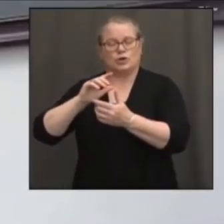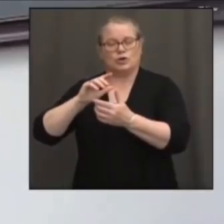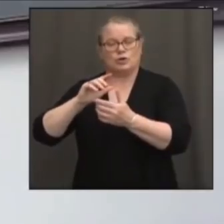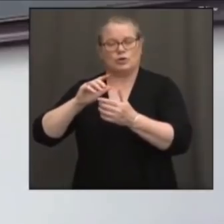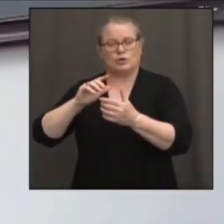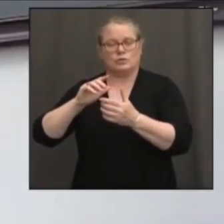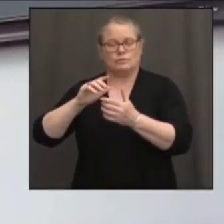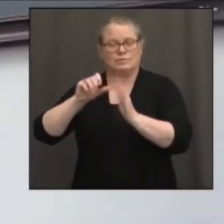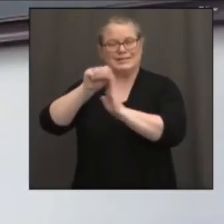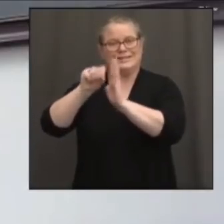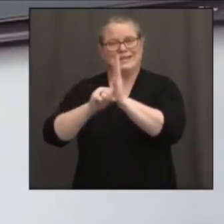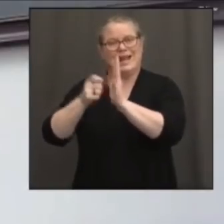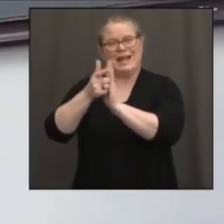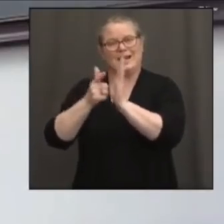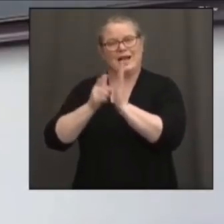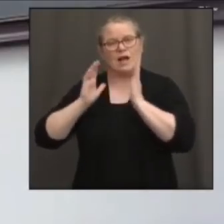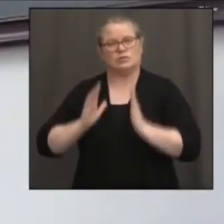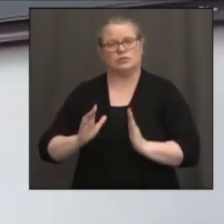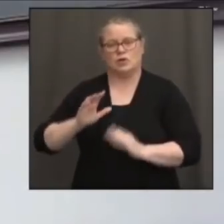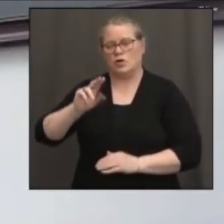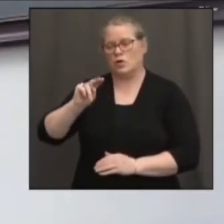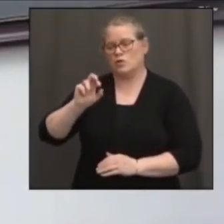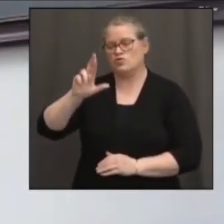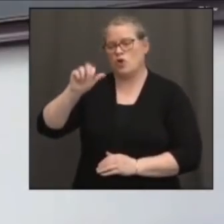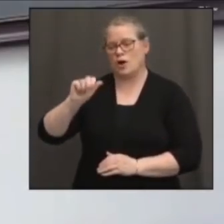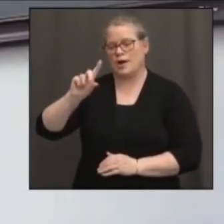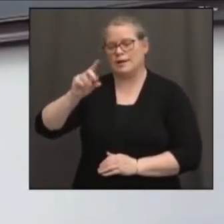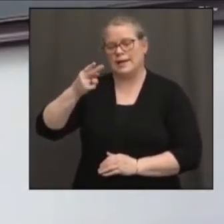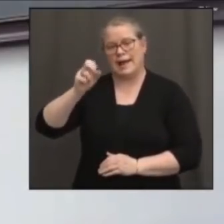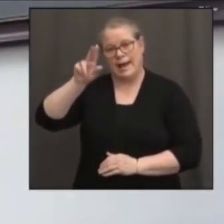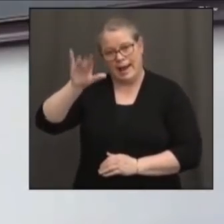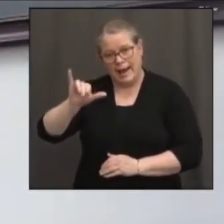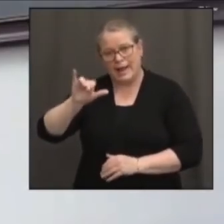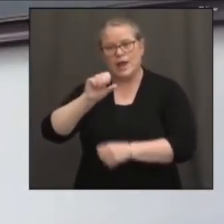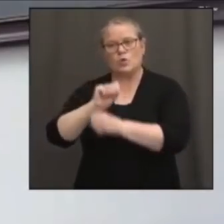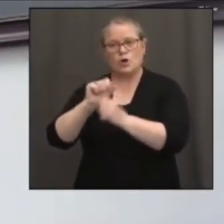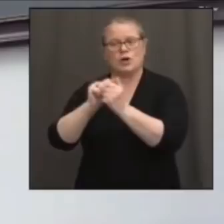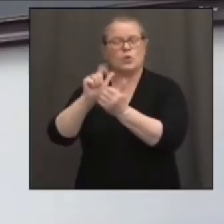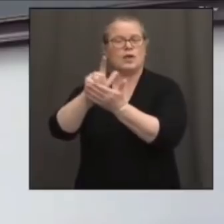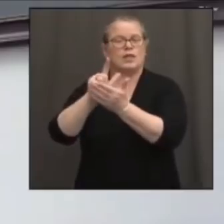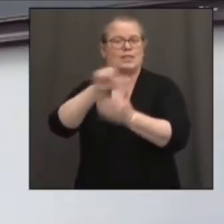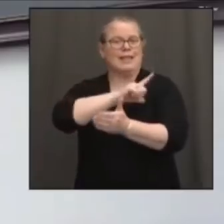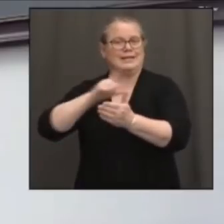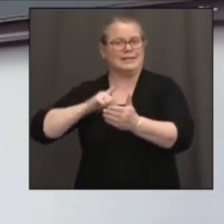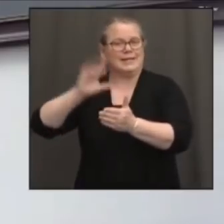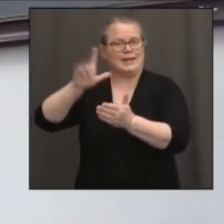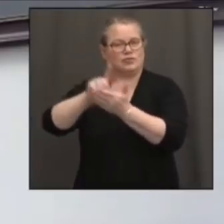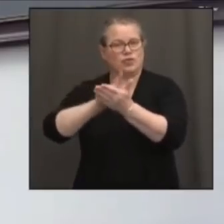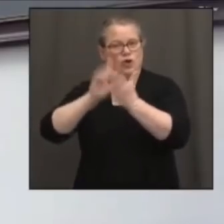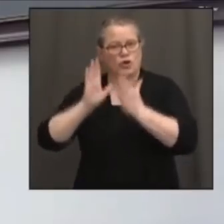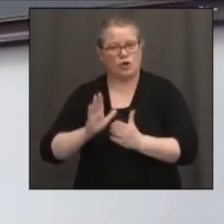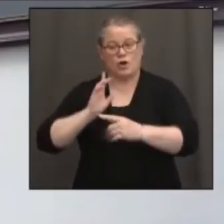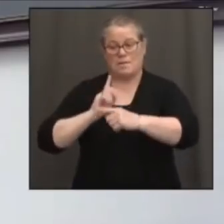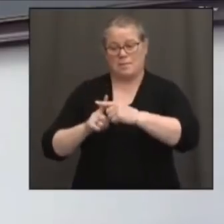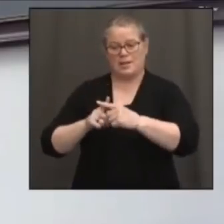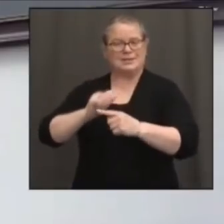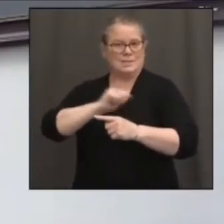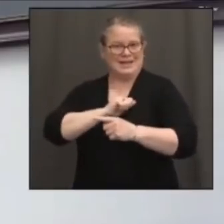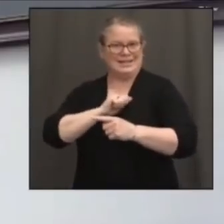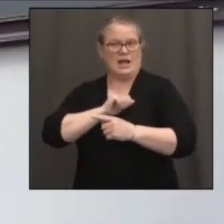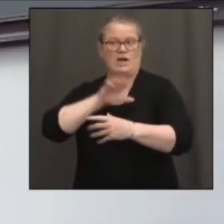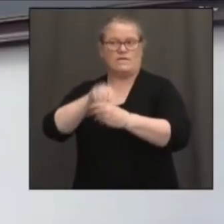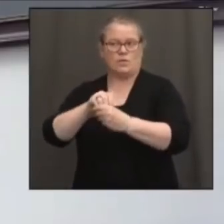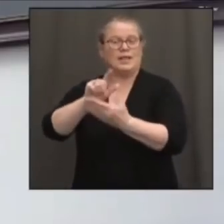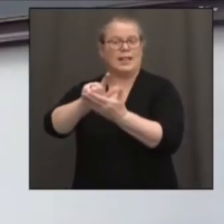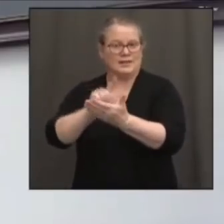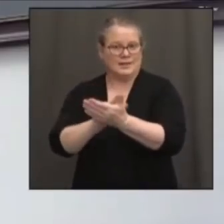working with the councils of the legislature, as well as myself working with my counterparts in the legislature. As the governor has stated,